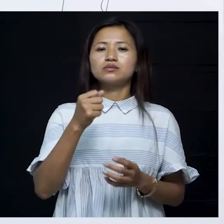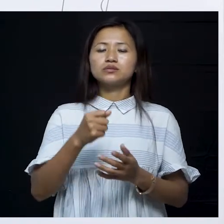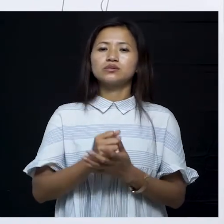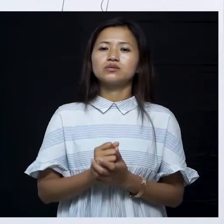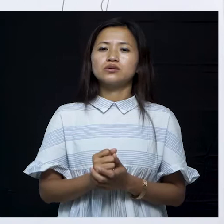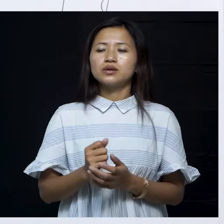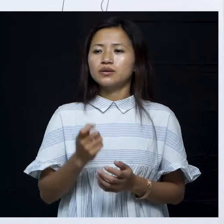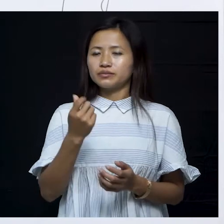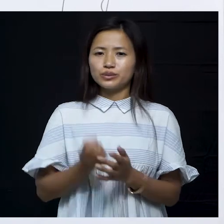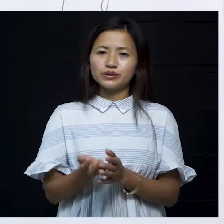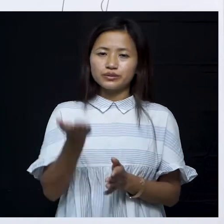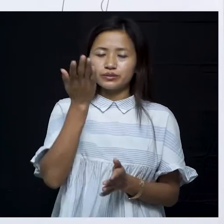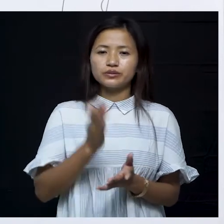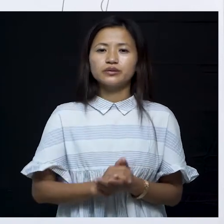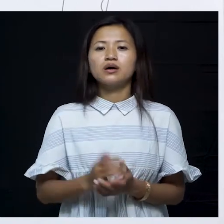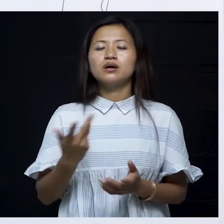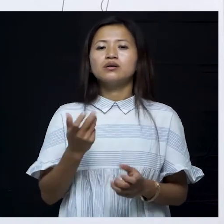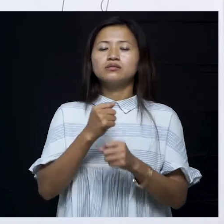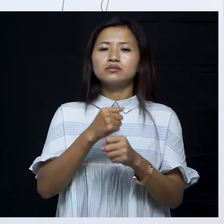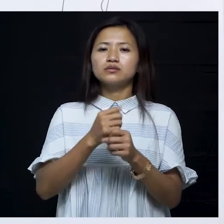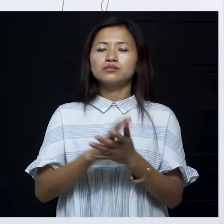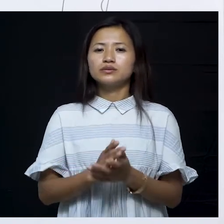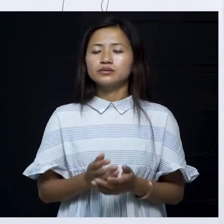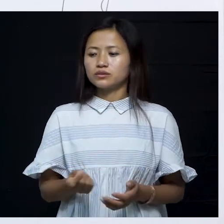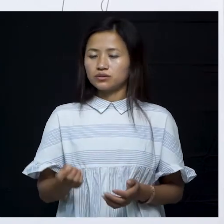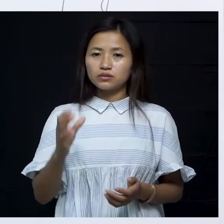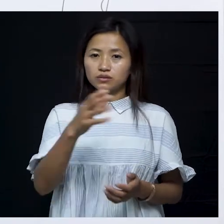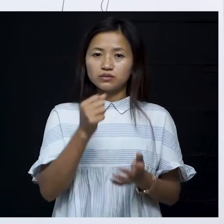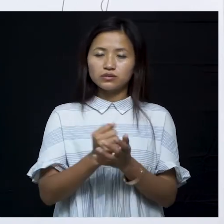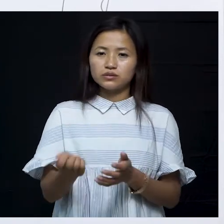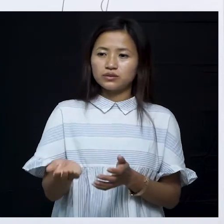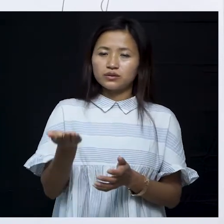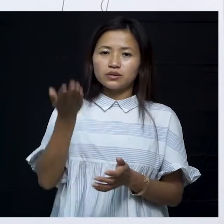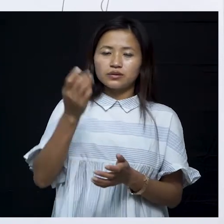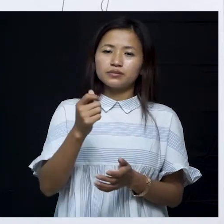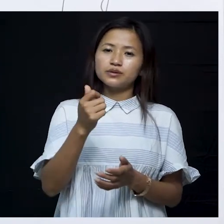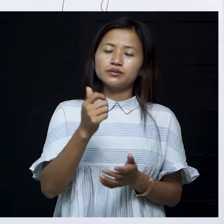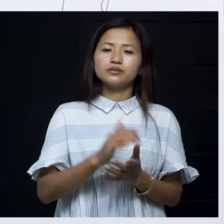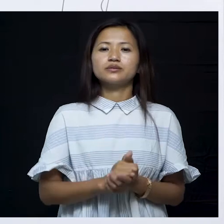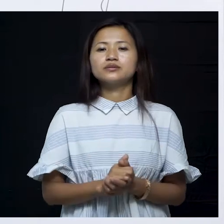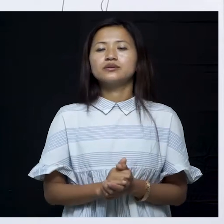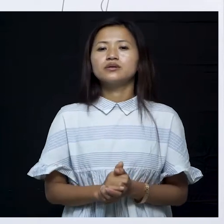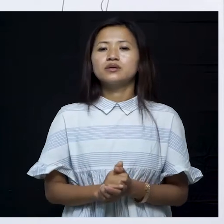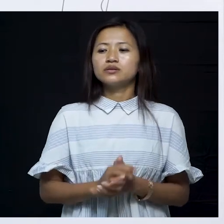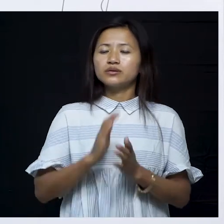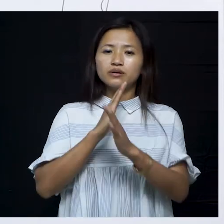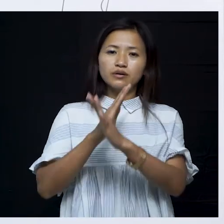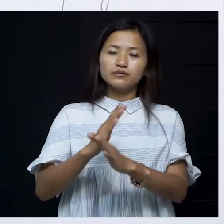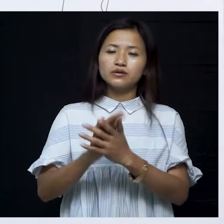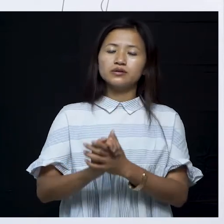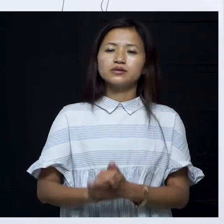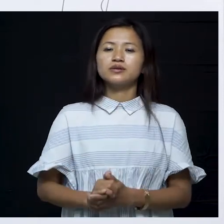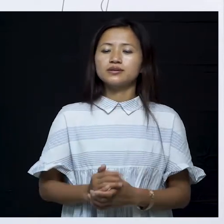of price rise. So how the government is controlling the price rise? One of the thing is they are avoiding